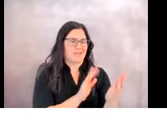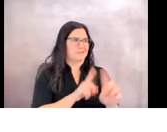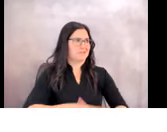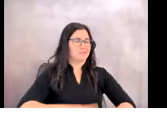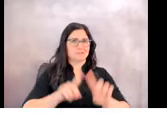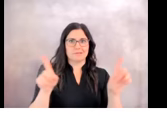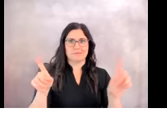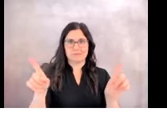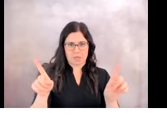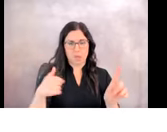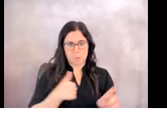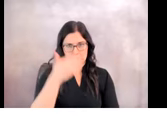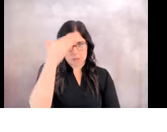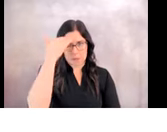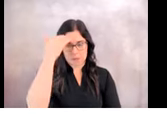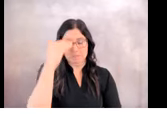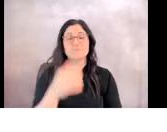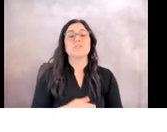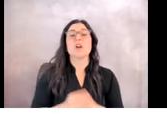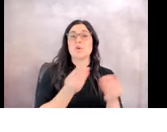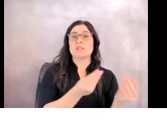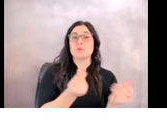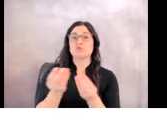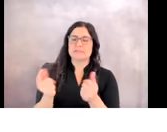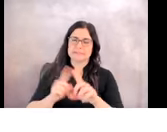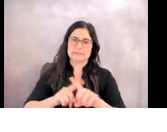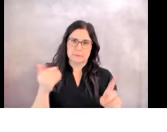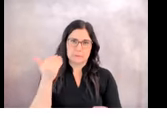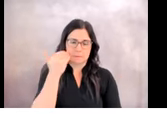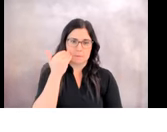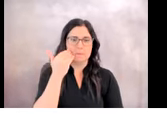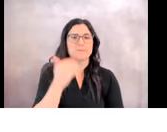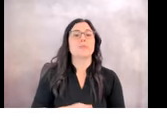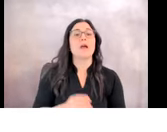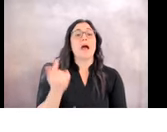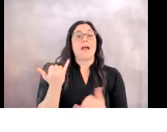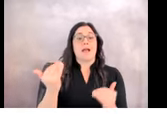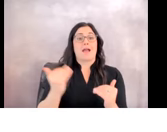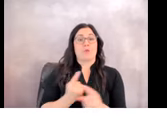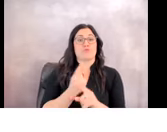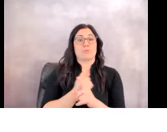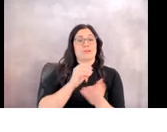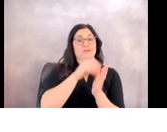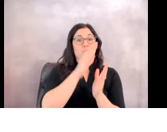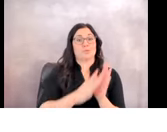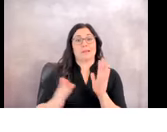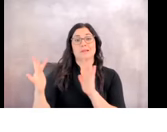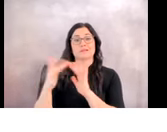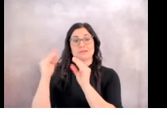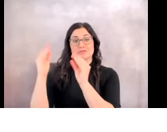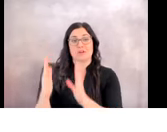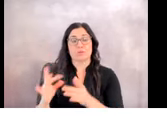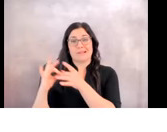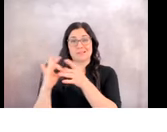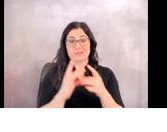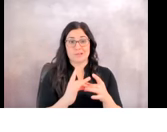and online classes for some of these issues. And then appropriate student instructor contacts and relationships, both